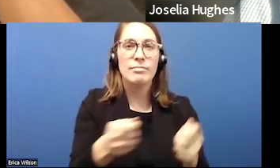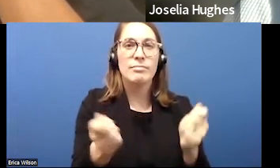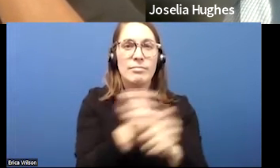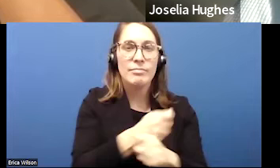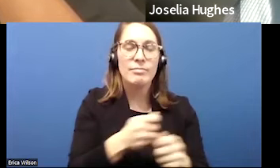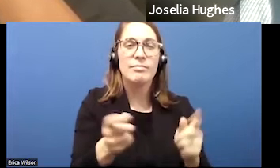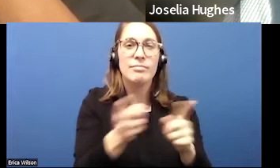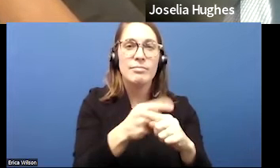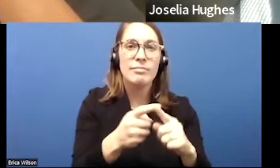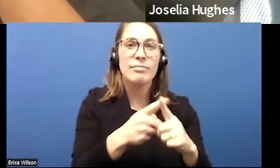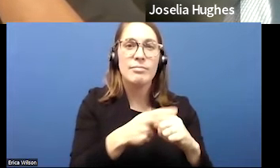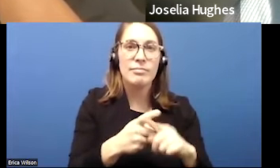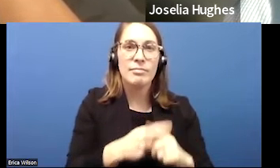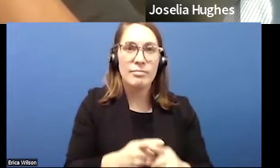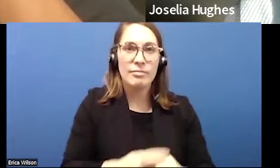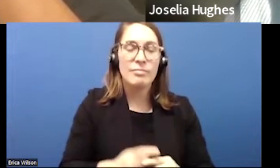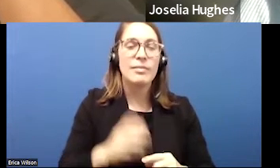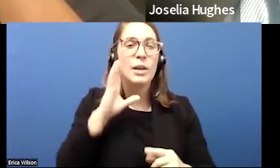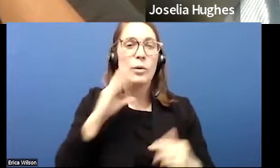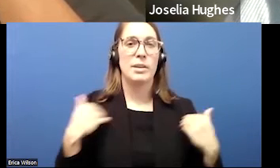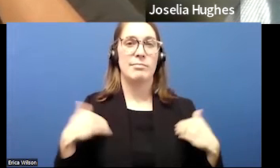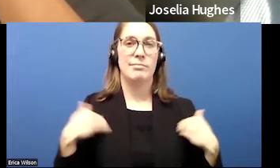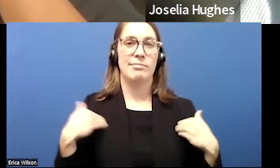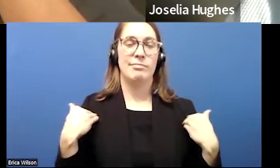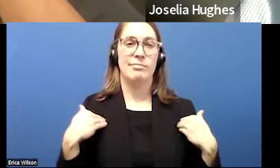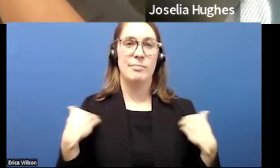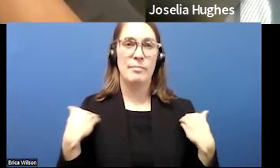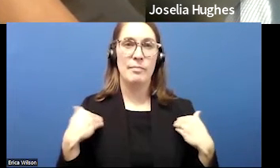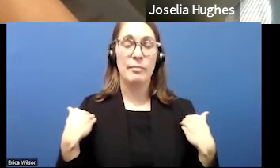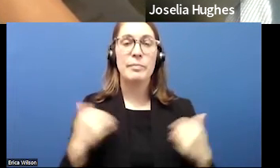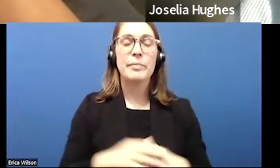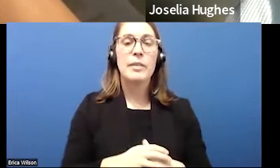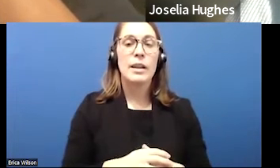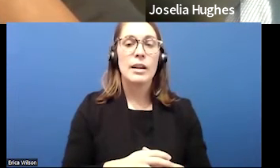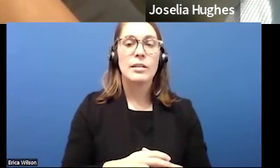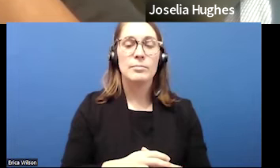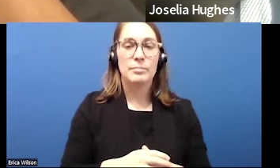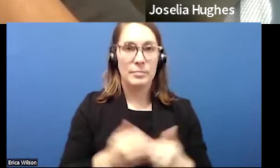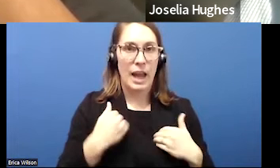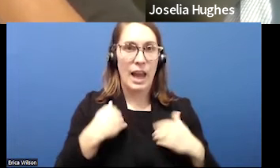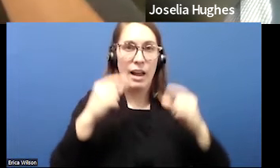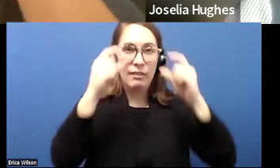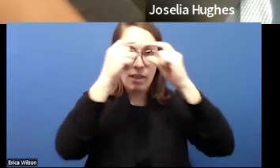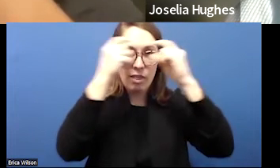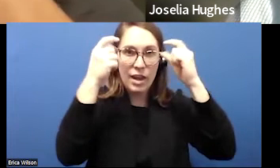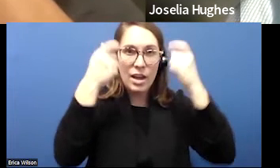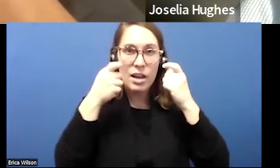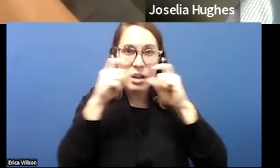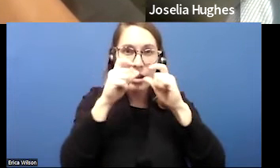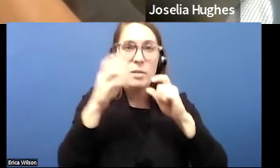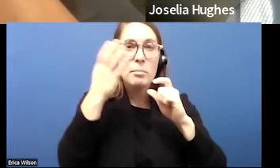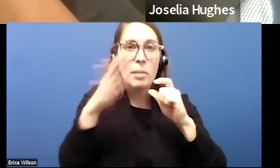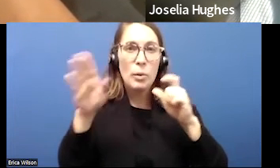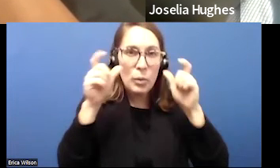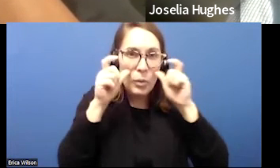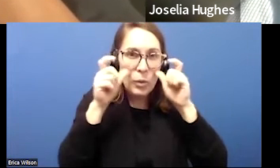twisted around each other. They are slightly below shoulder length. I wear wide framed